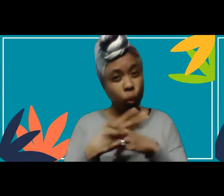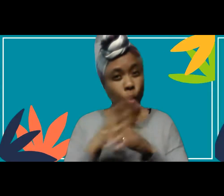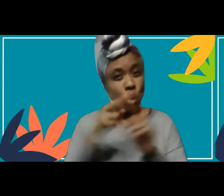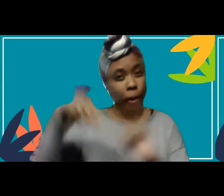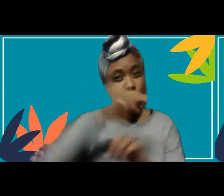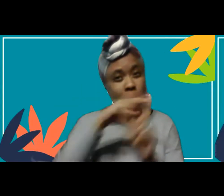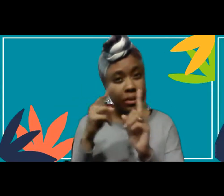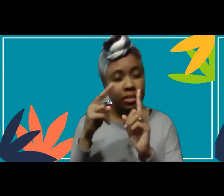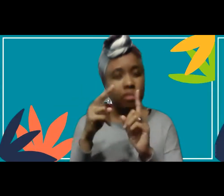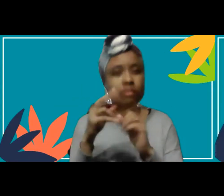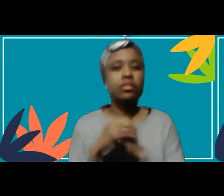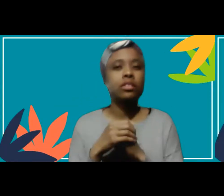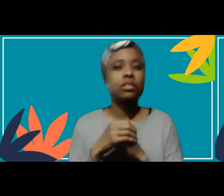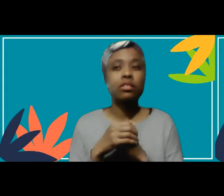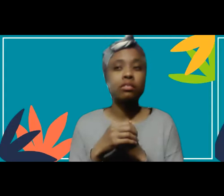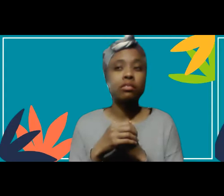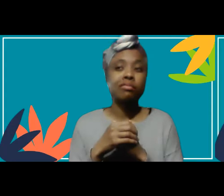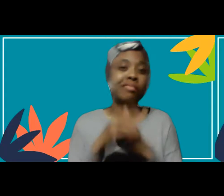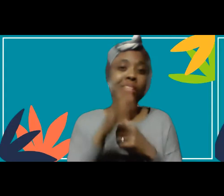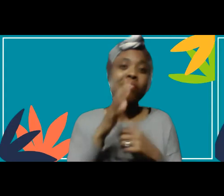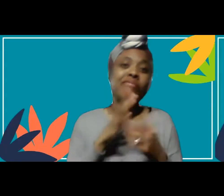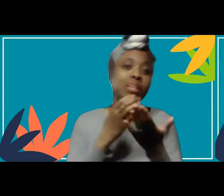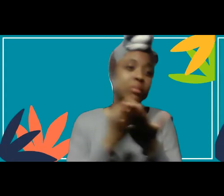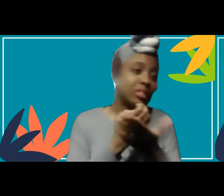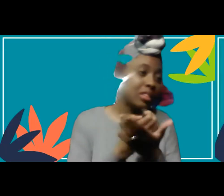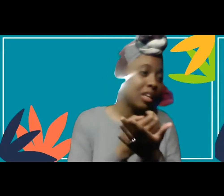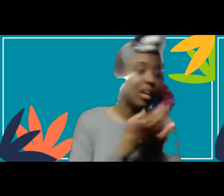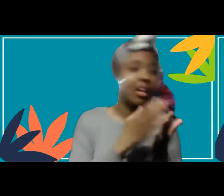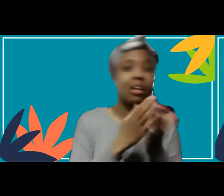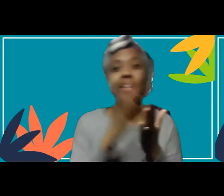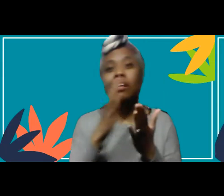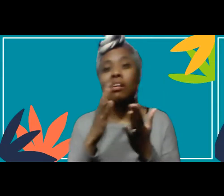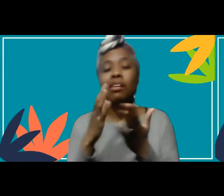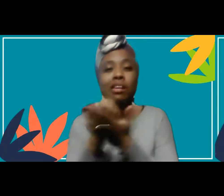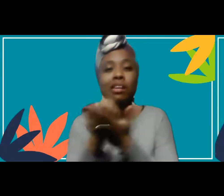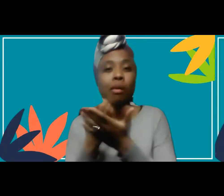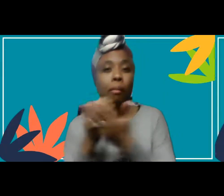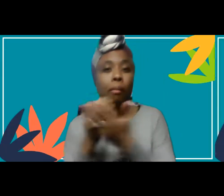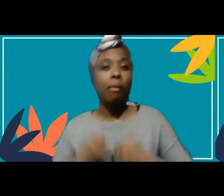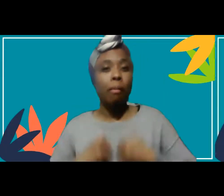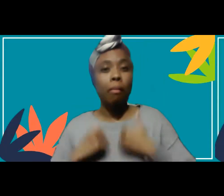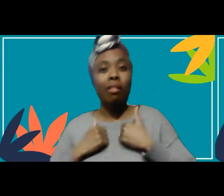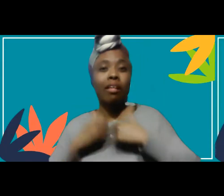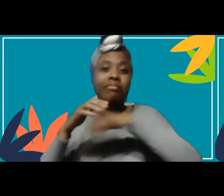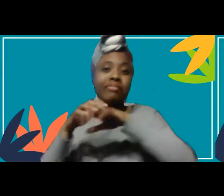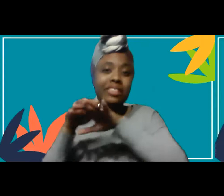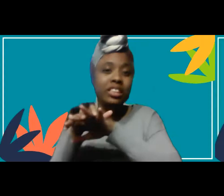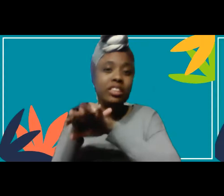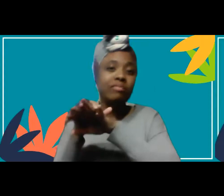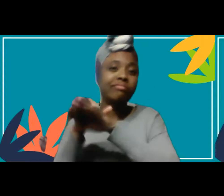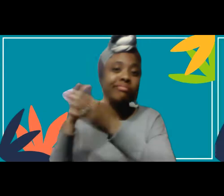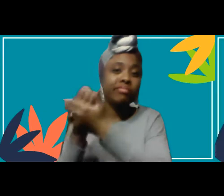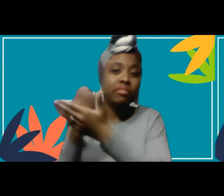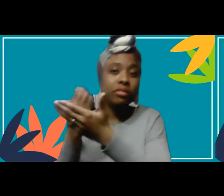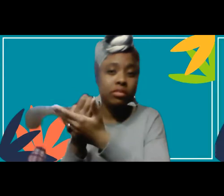toward, whether we call it a feminist economy, an economy of life, Indigenous economy, all these different economies,